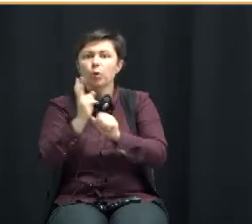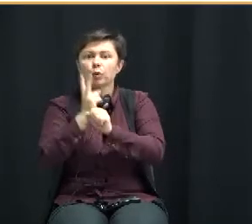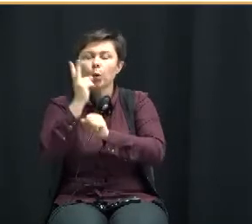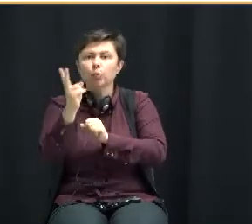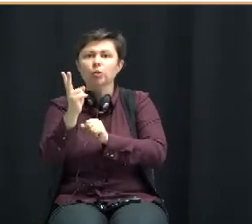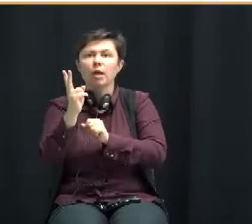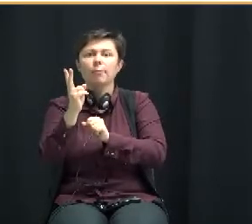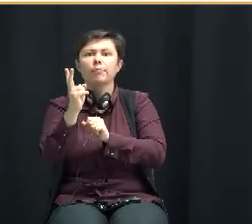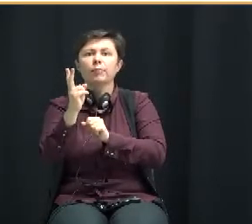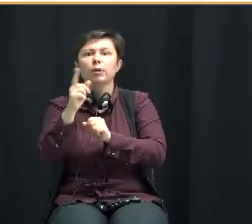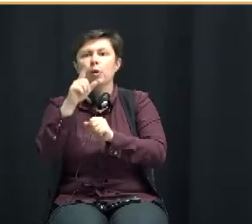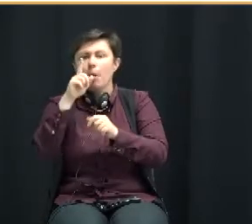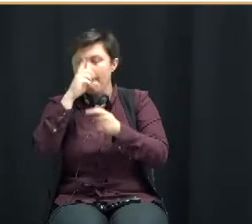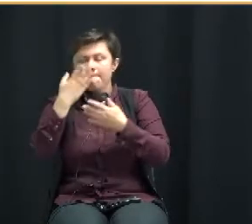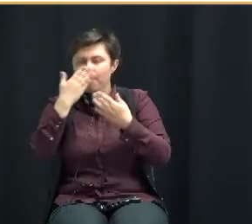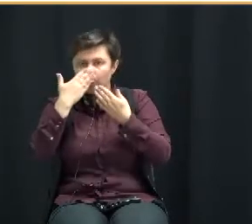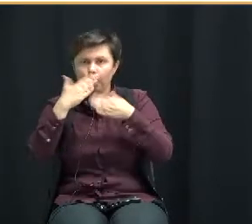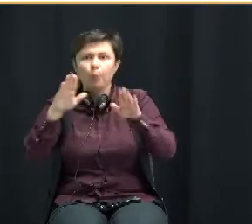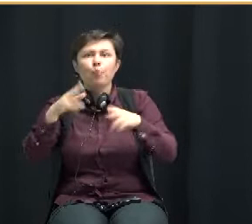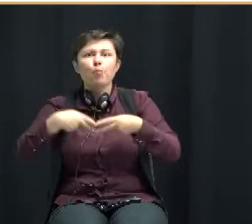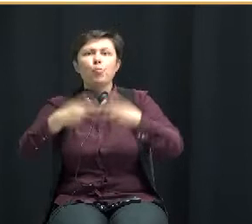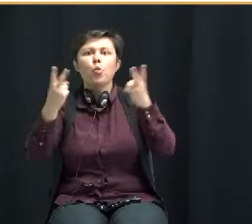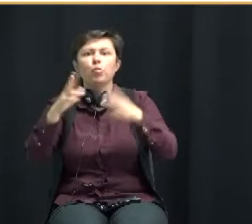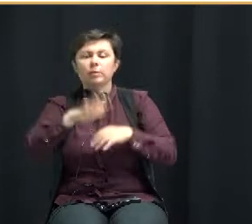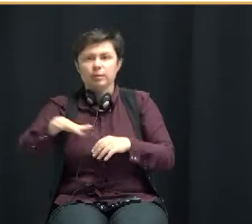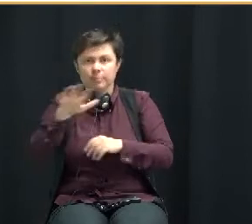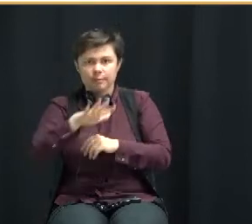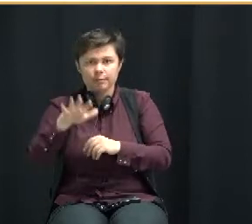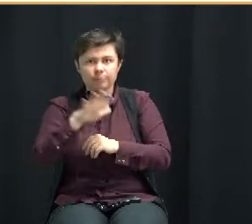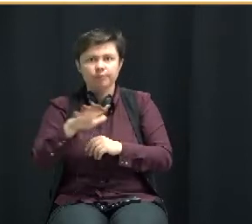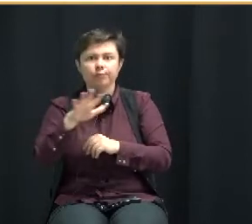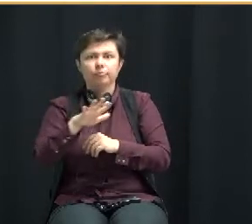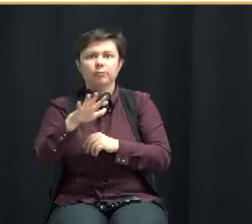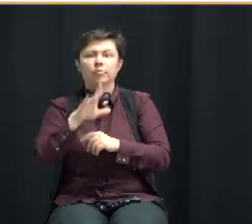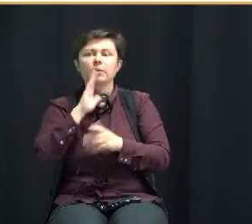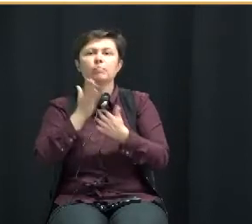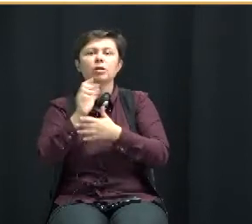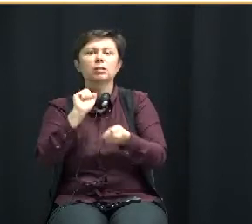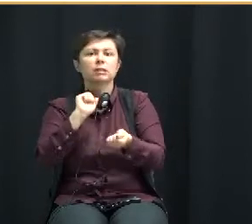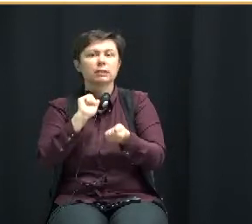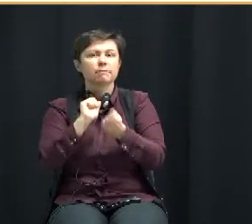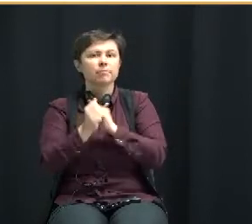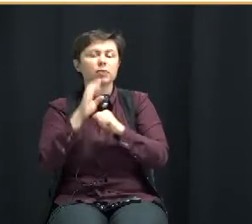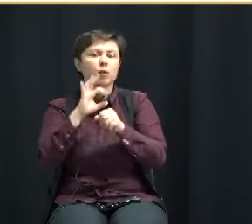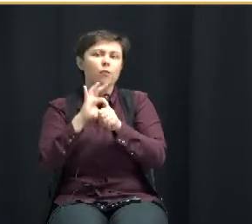accessibility is to improve access to public space through